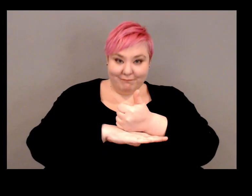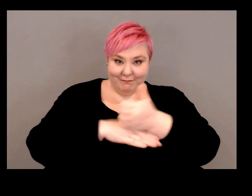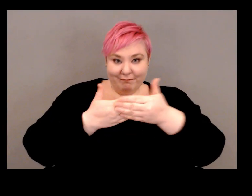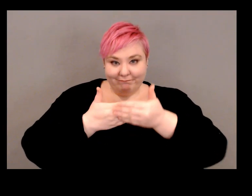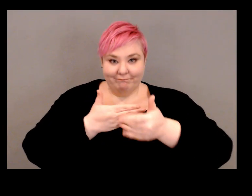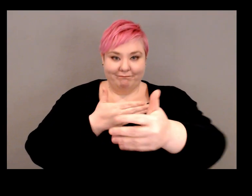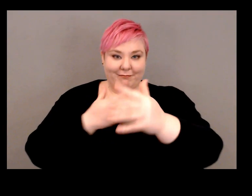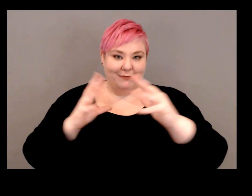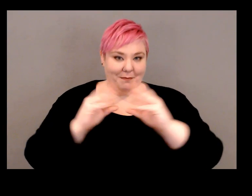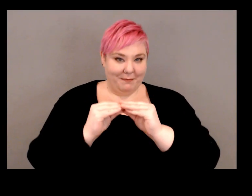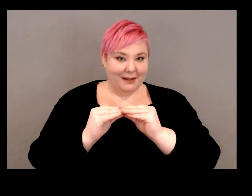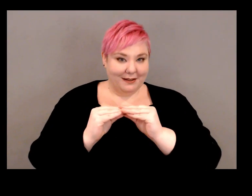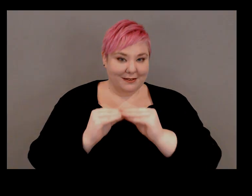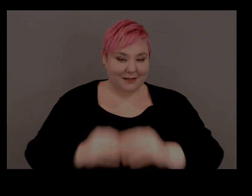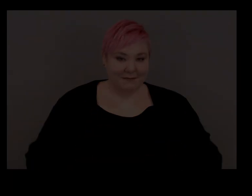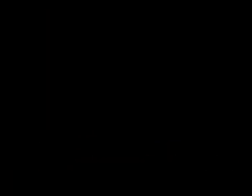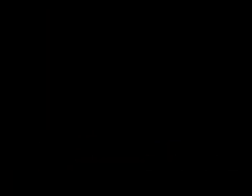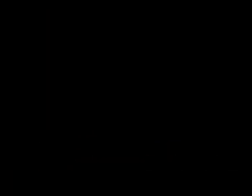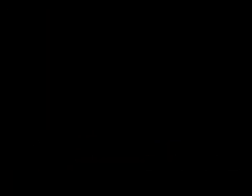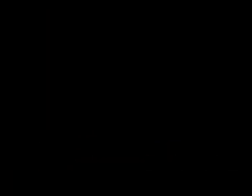options for all future meetings.